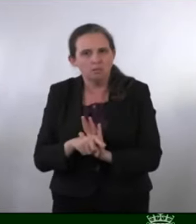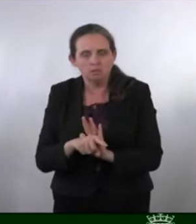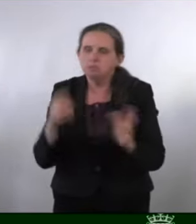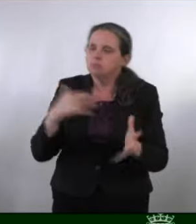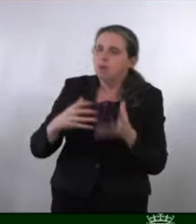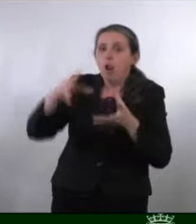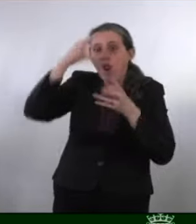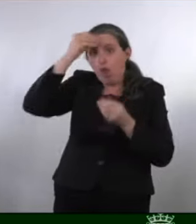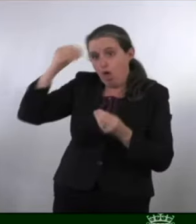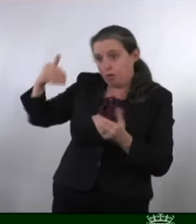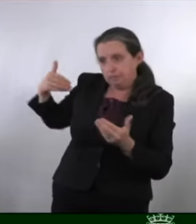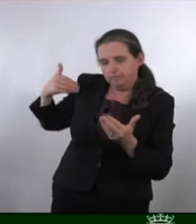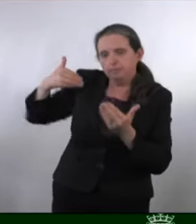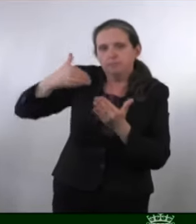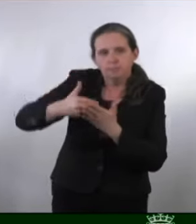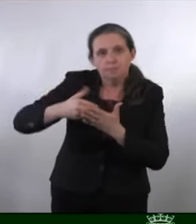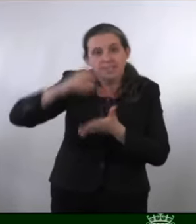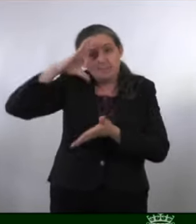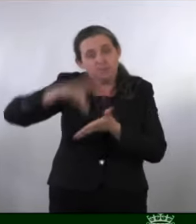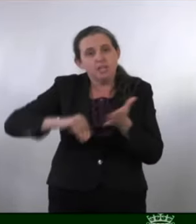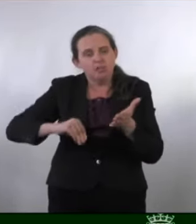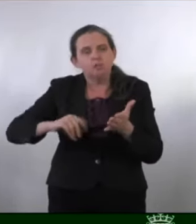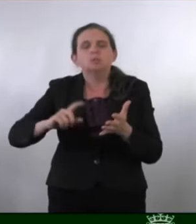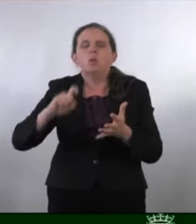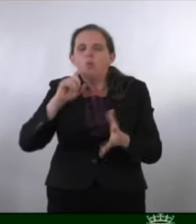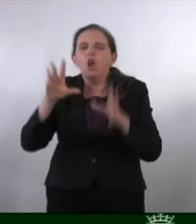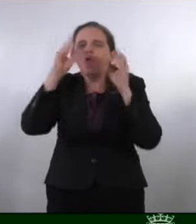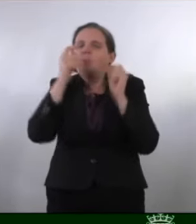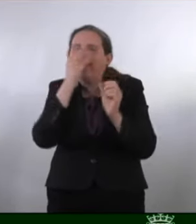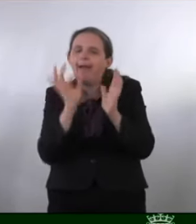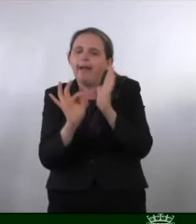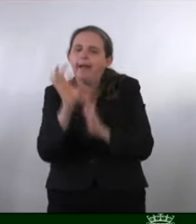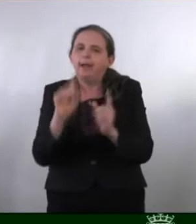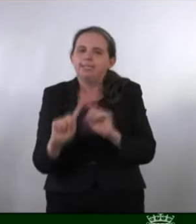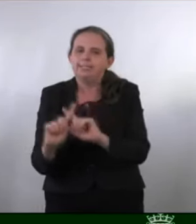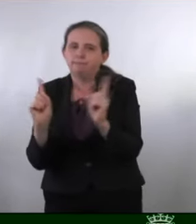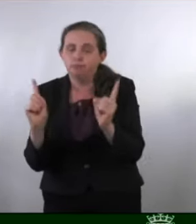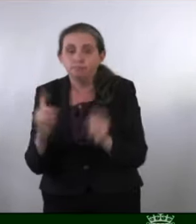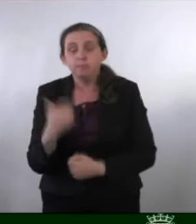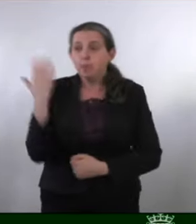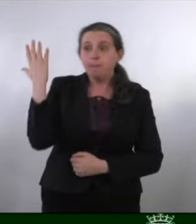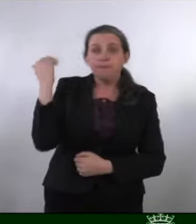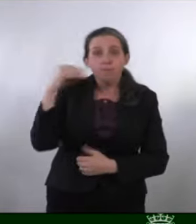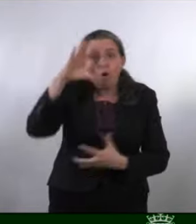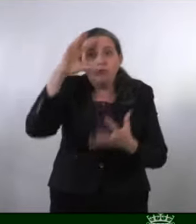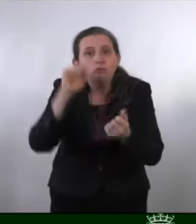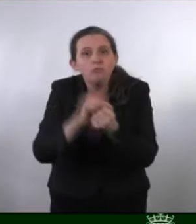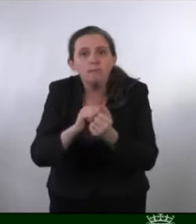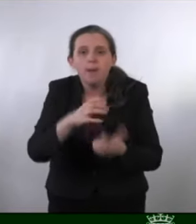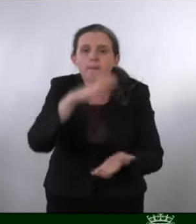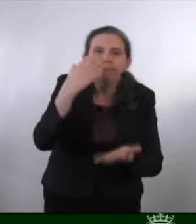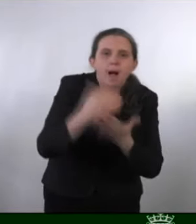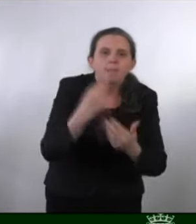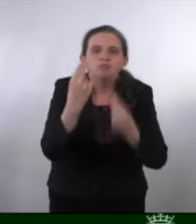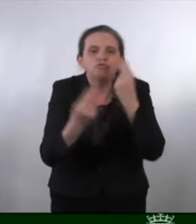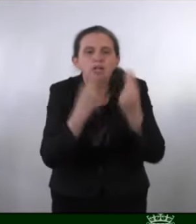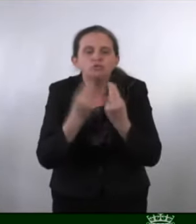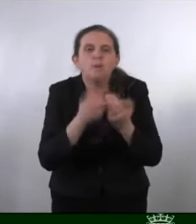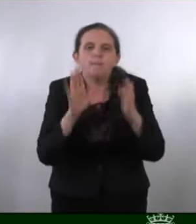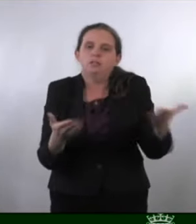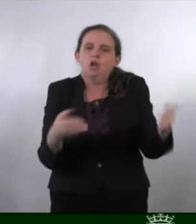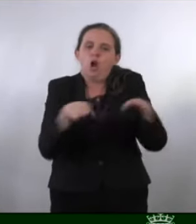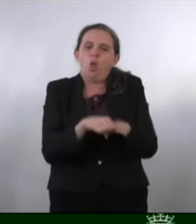can do differently. So from the 10 p.m. closing time for hospitality, we're going to change that so that it is